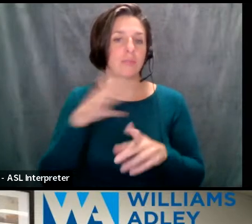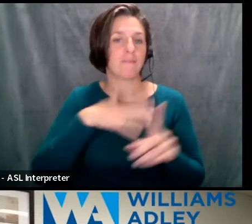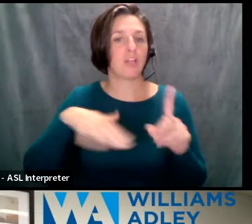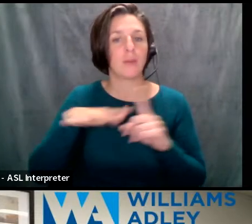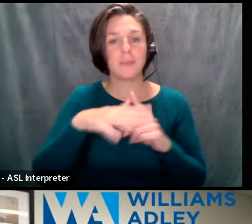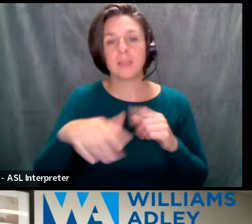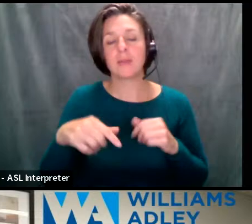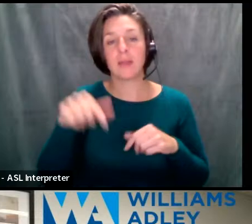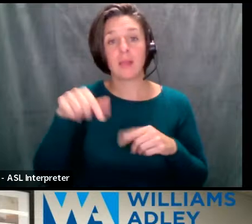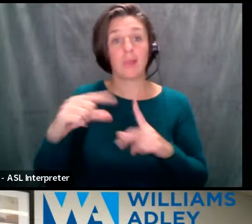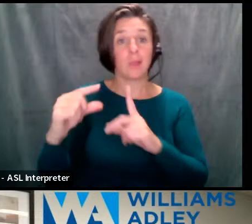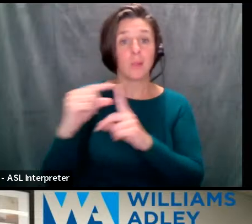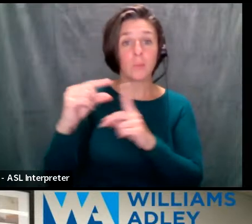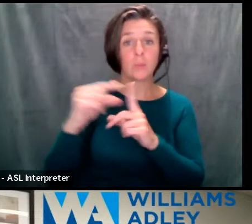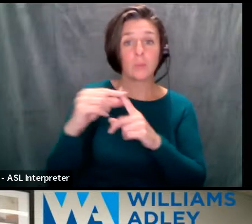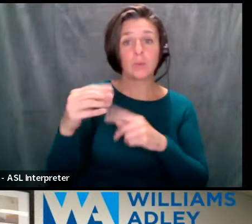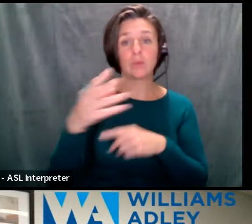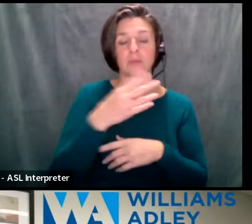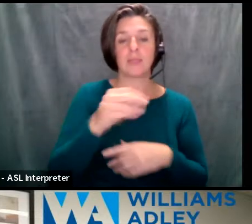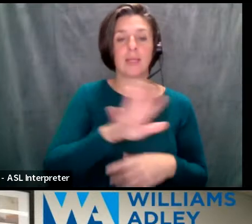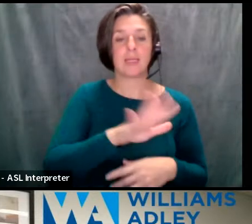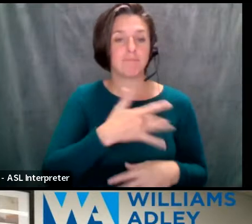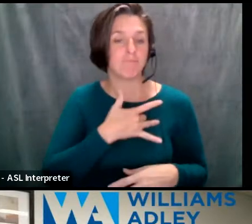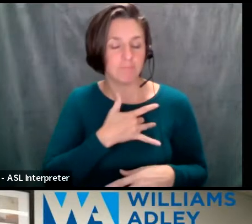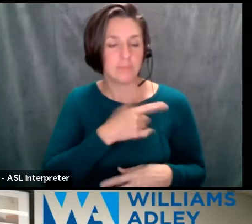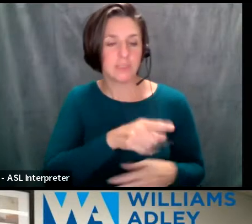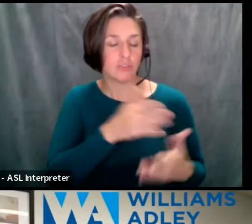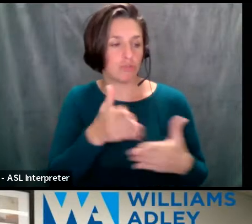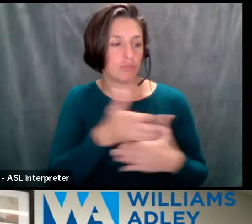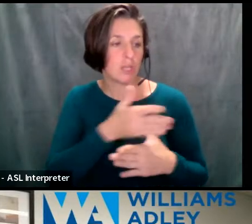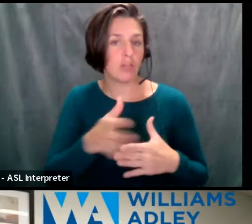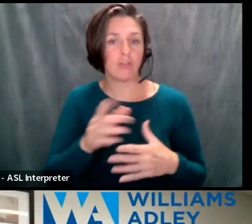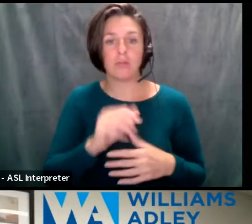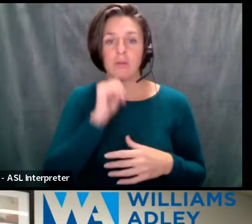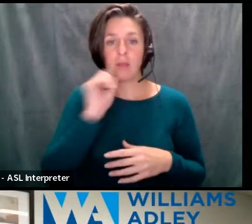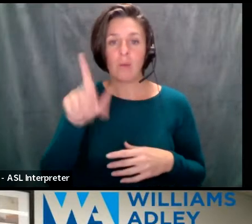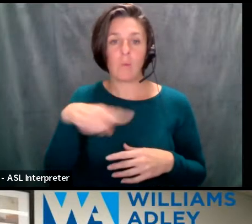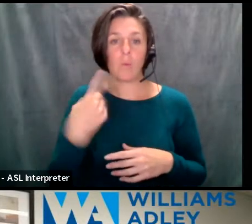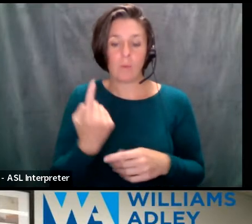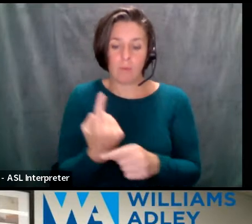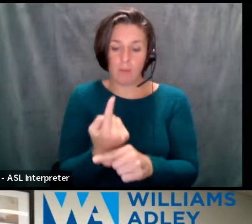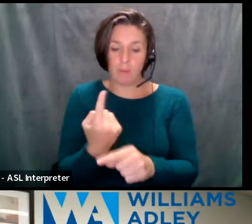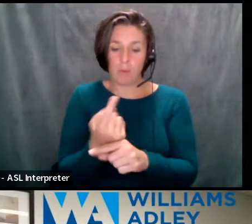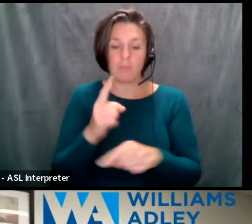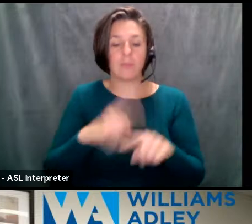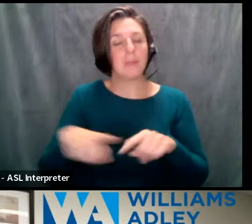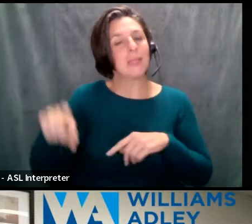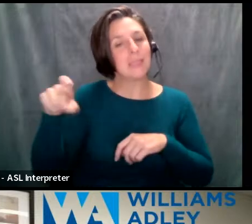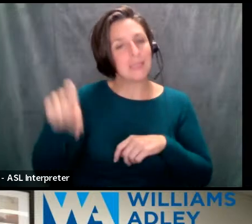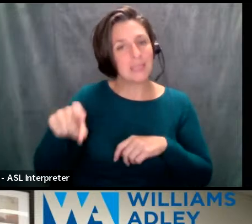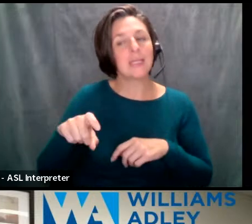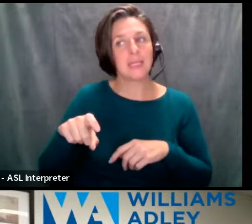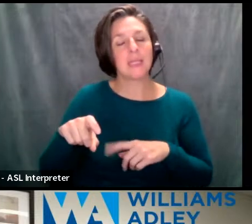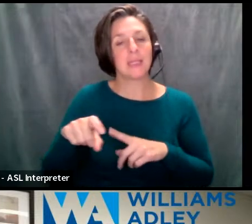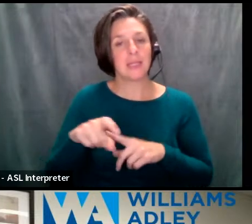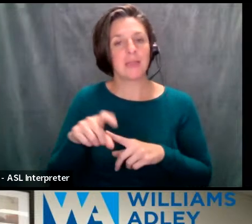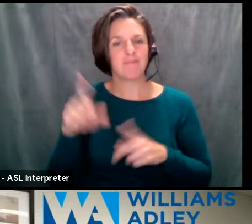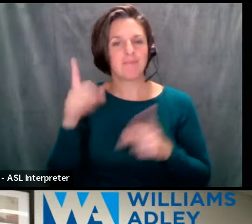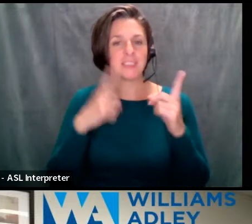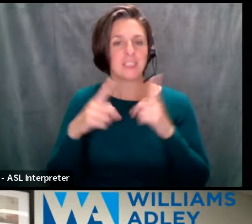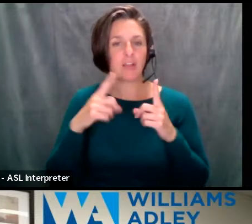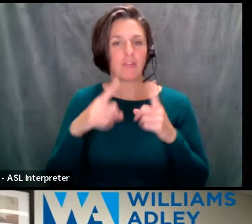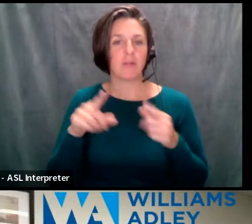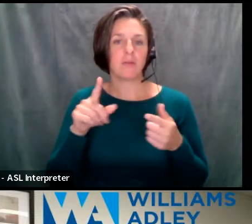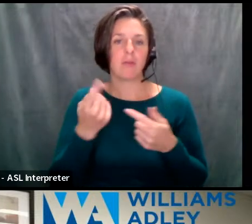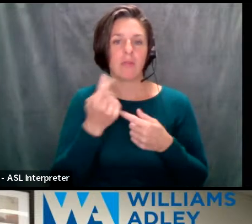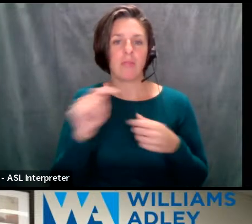The words and the sentiment that he shared, I think, were not only appropriate but needed, considering the